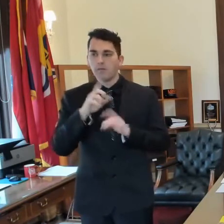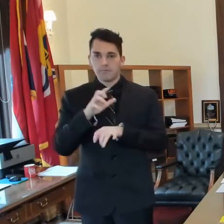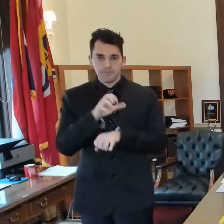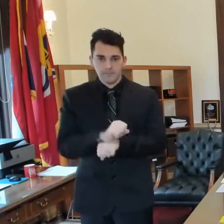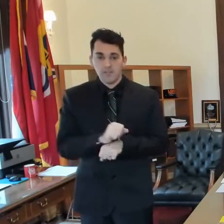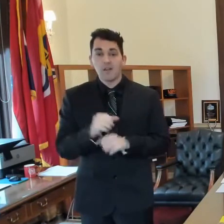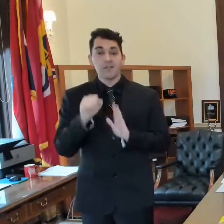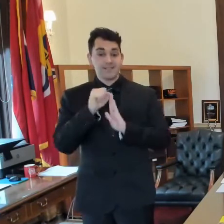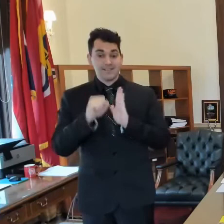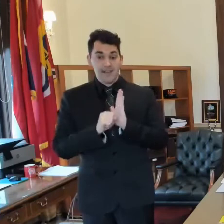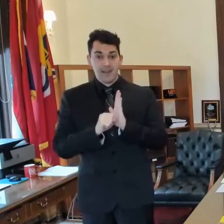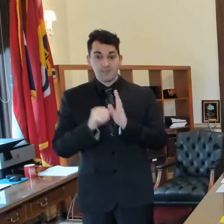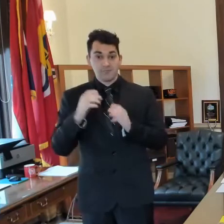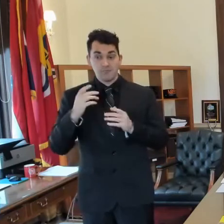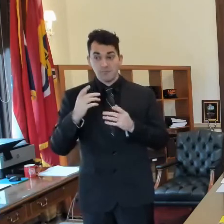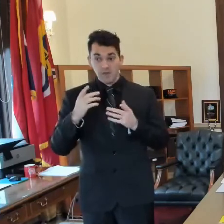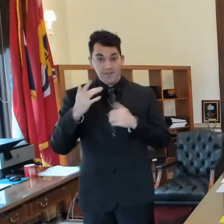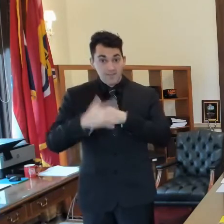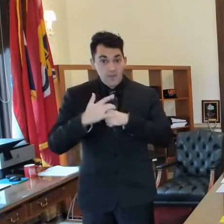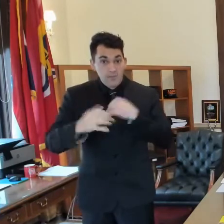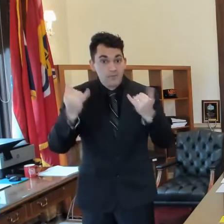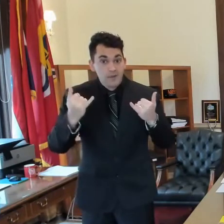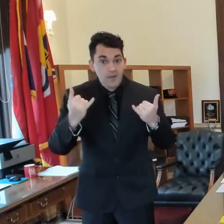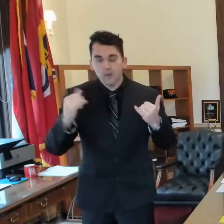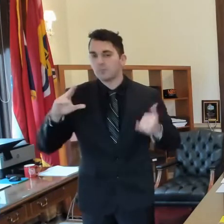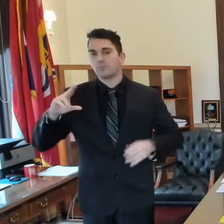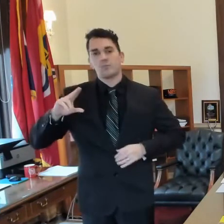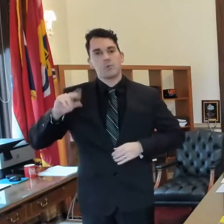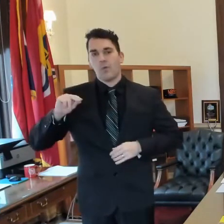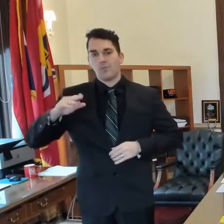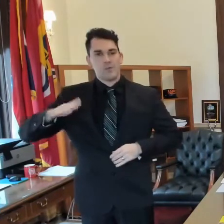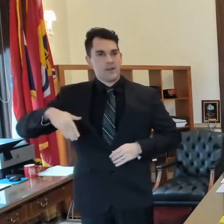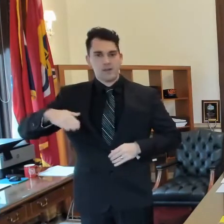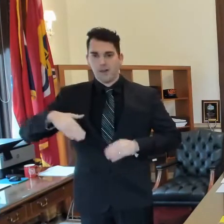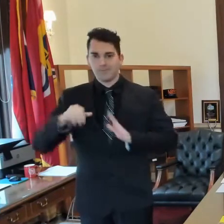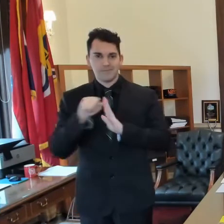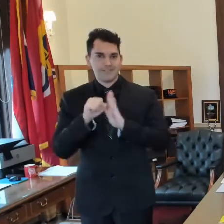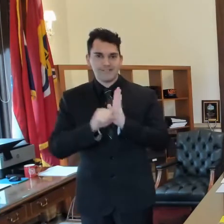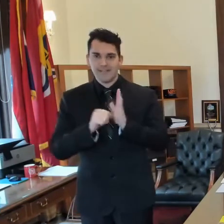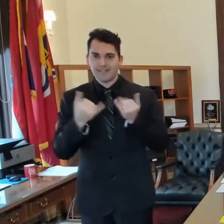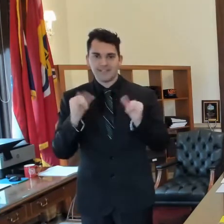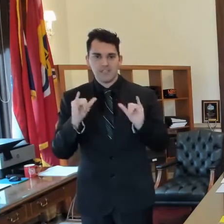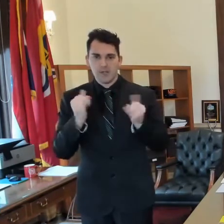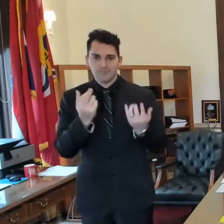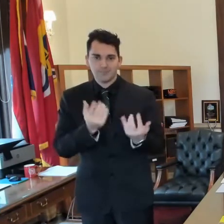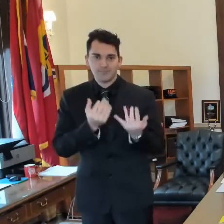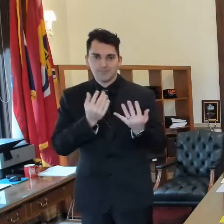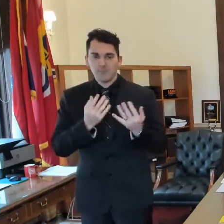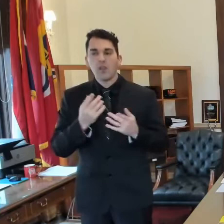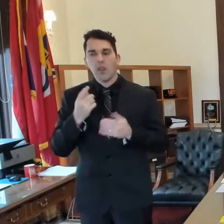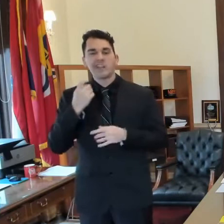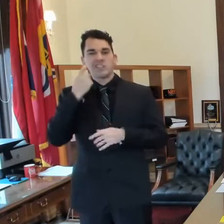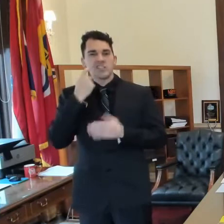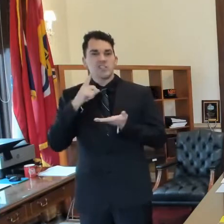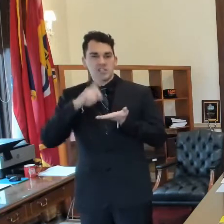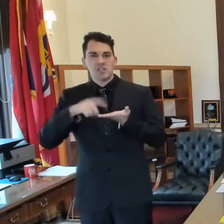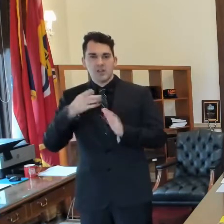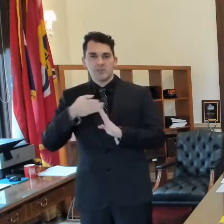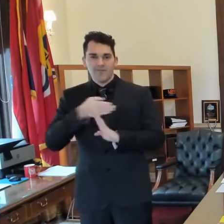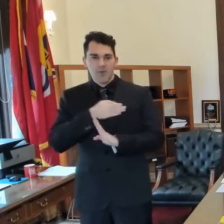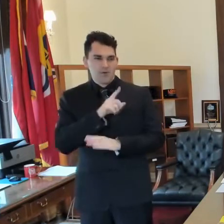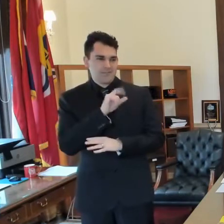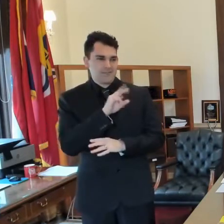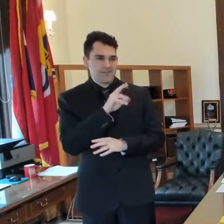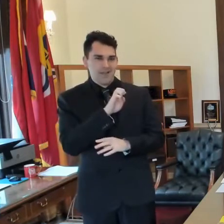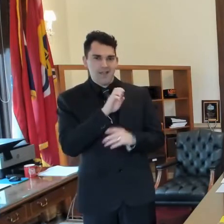those appointments available yet. We just checked right before we came on the air here, but I'm sure they will